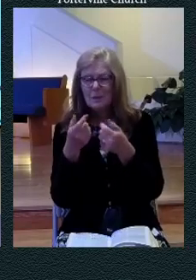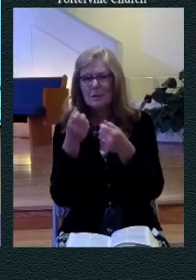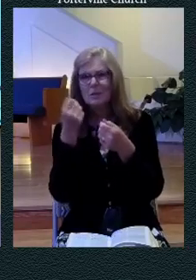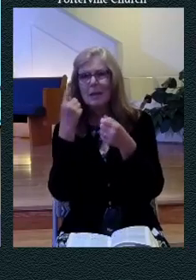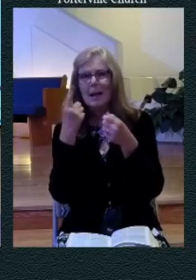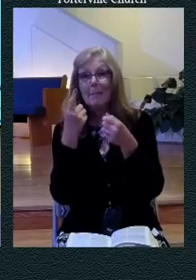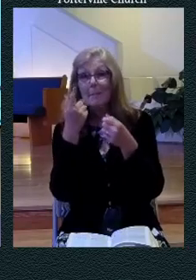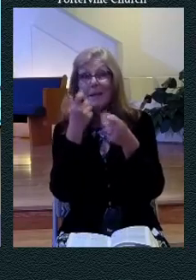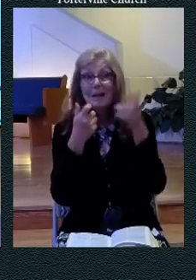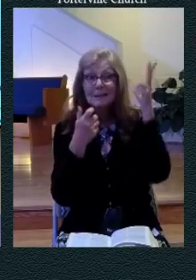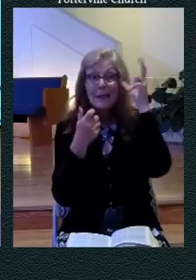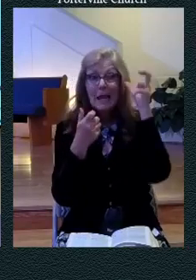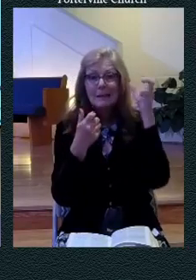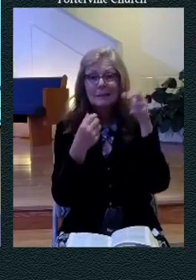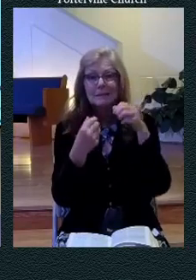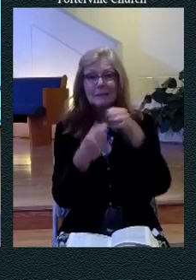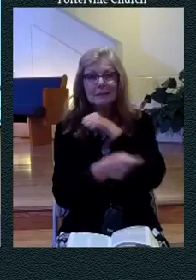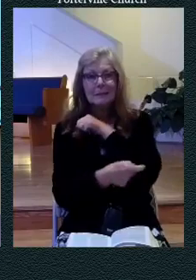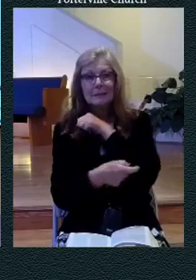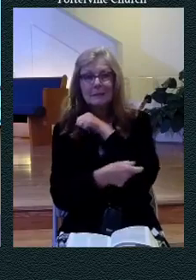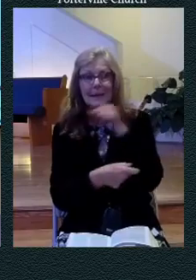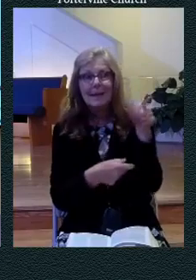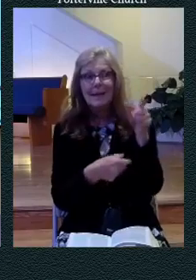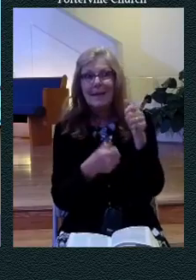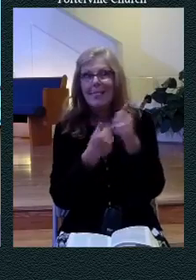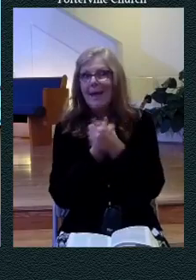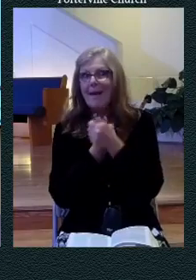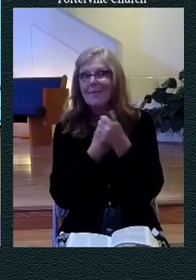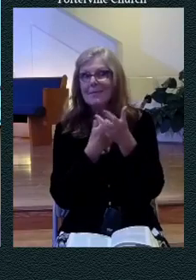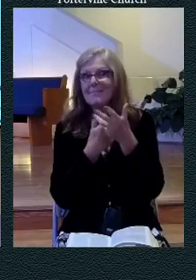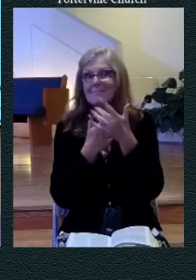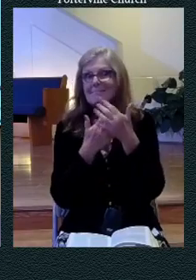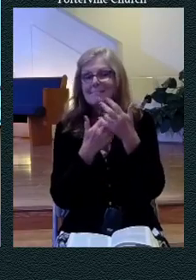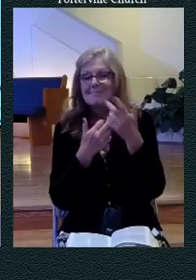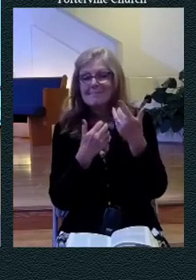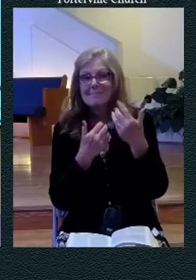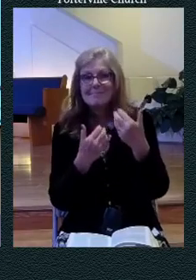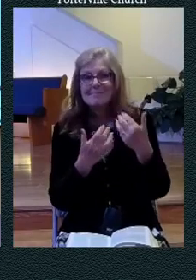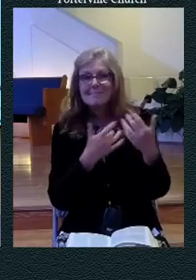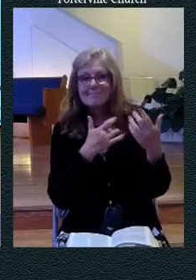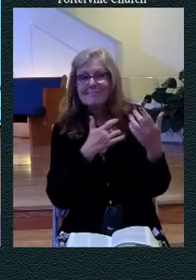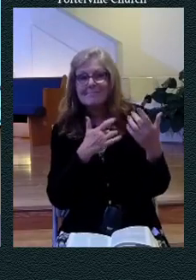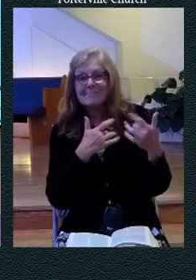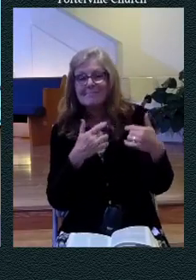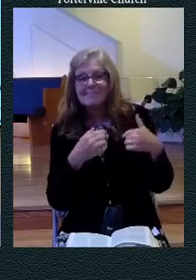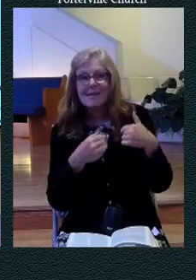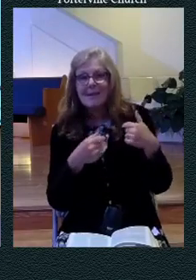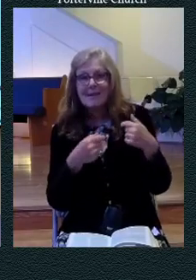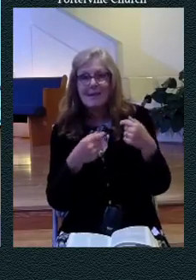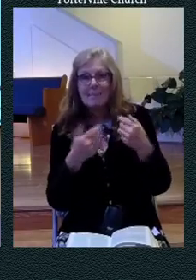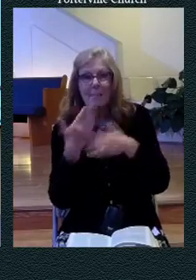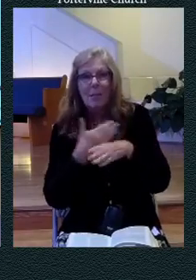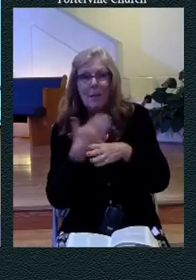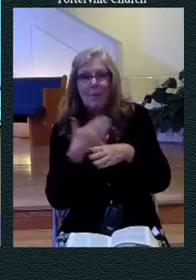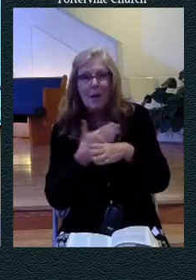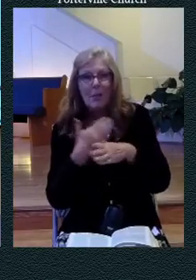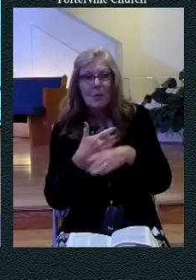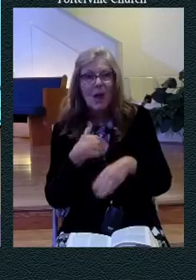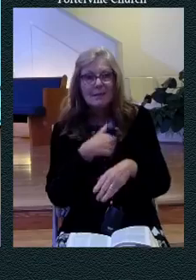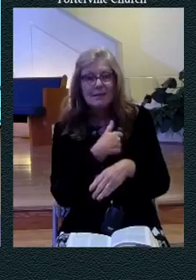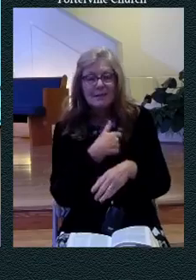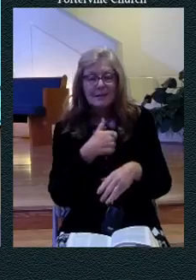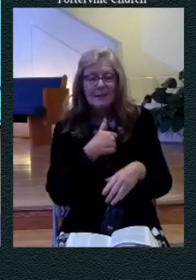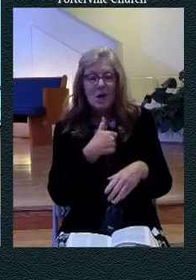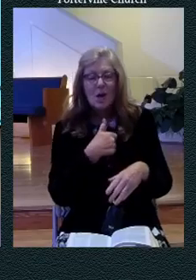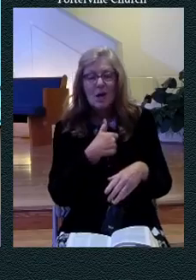having gained it, he loves to come in and work this angle and work that angle, and before we know it, we're no longer singing because